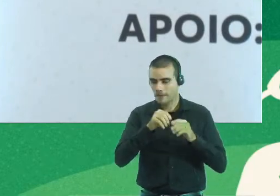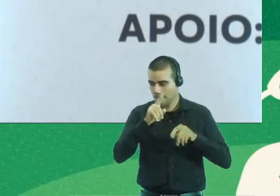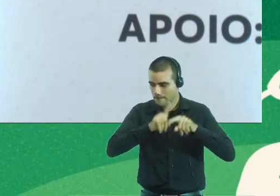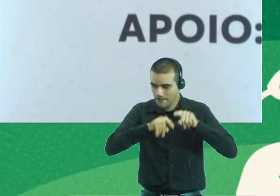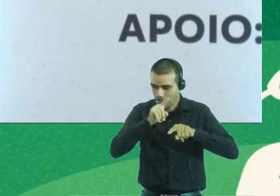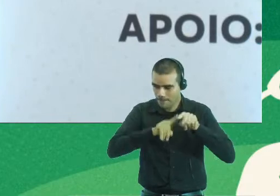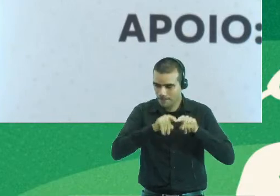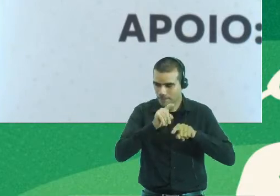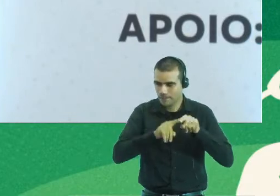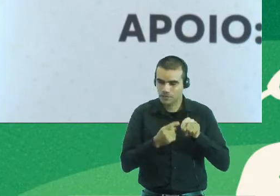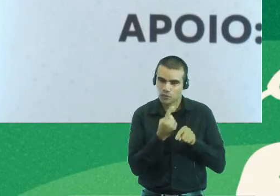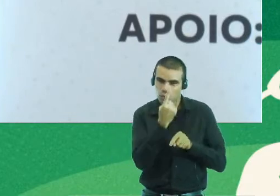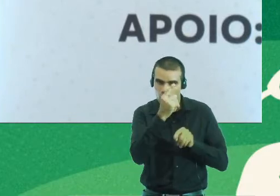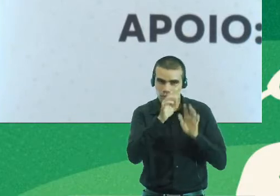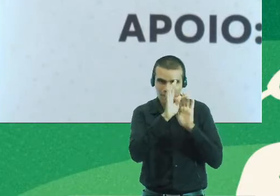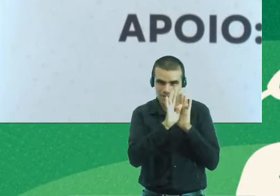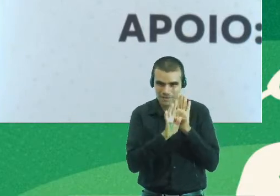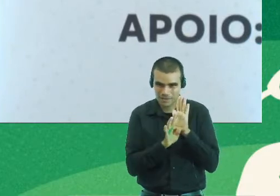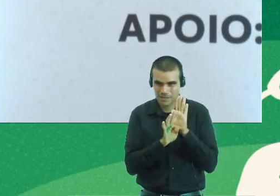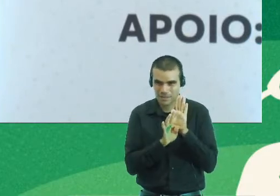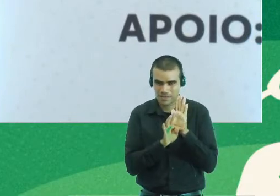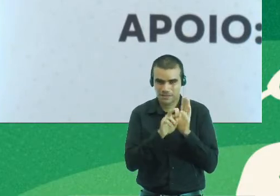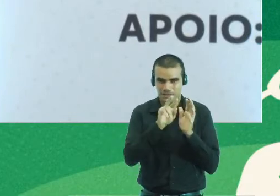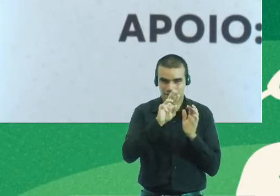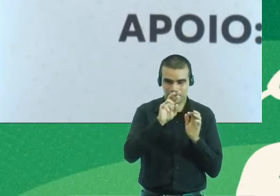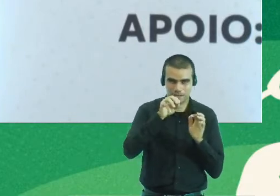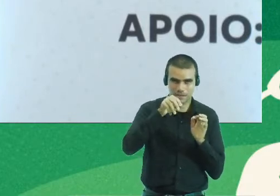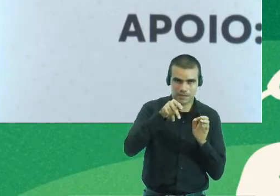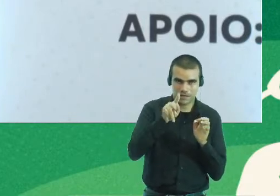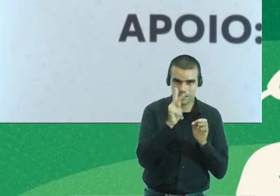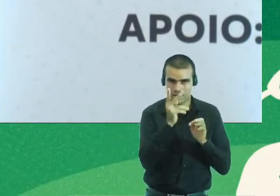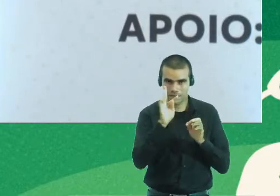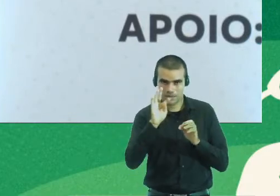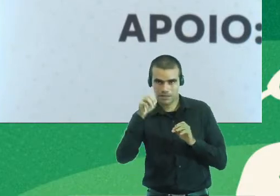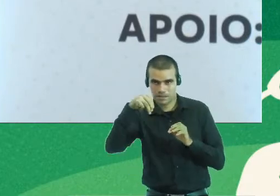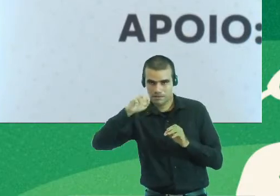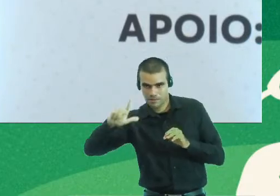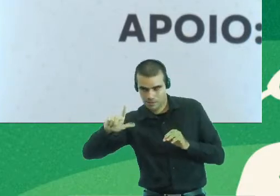text and tell it that I'm using the parser for HTML, just the basic